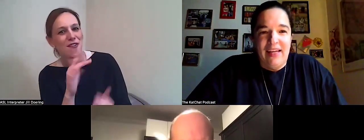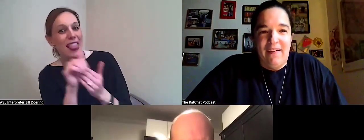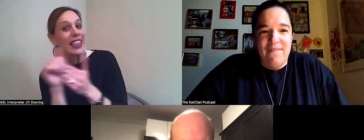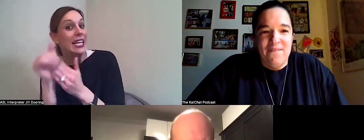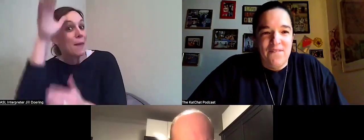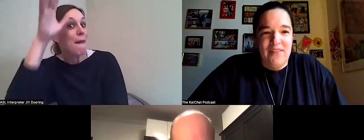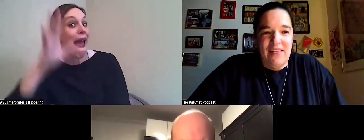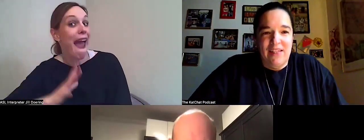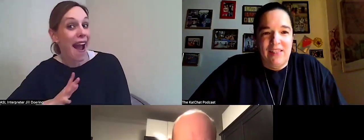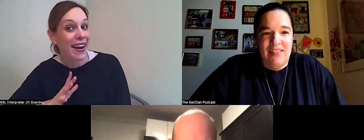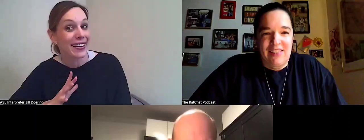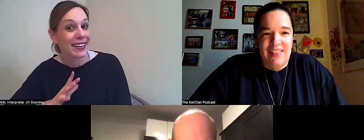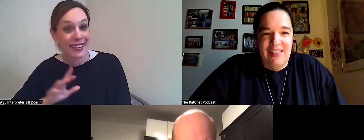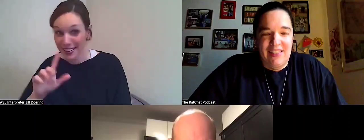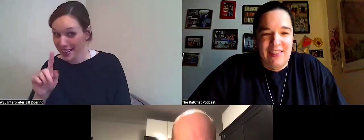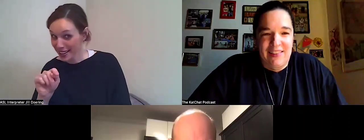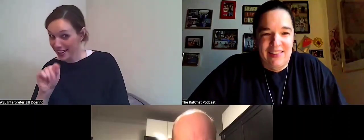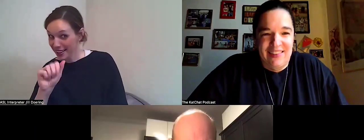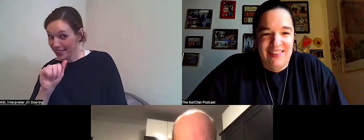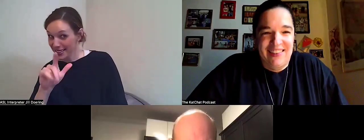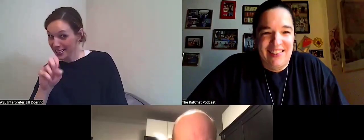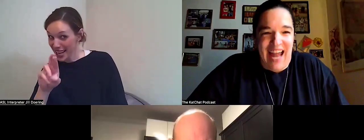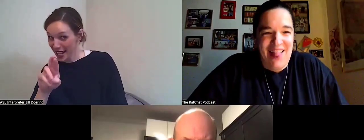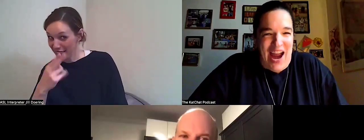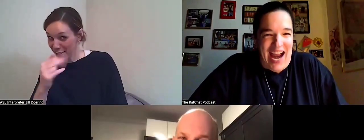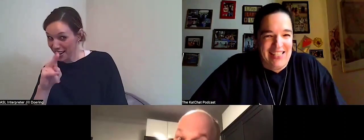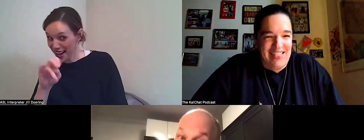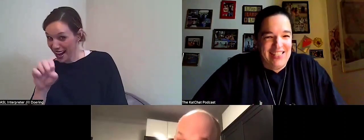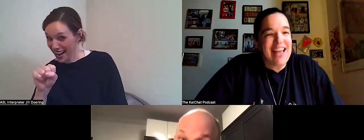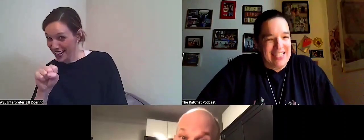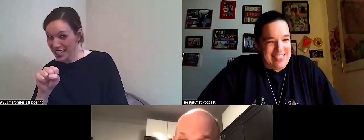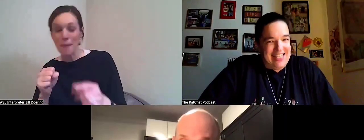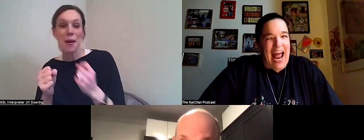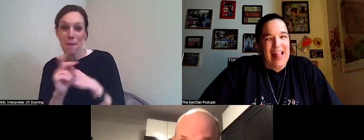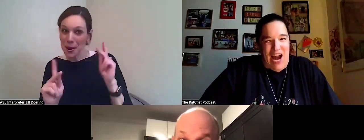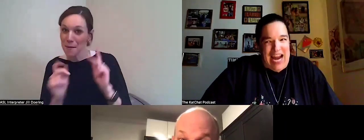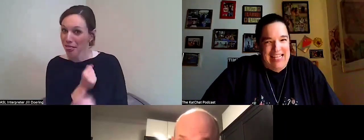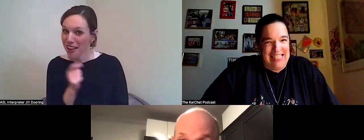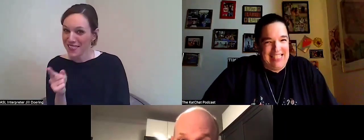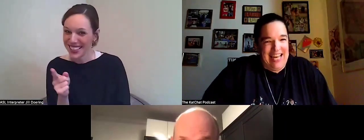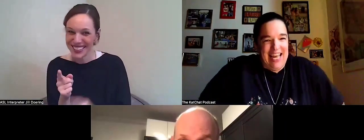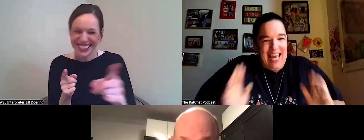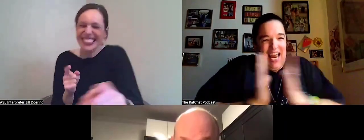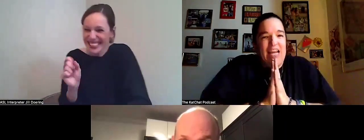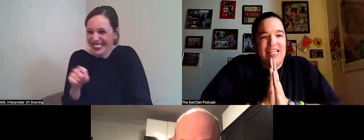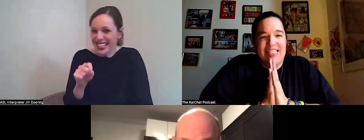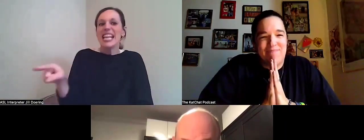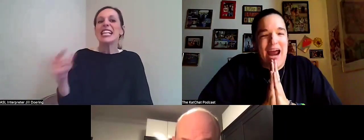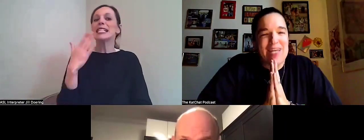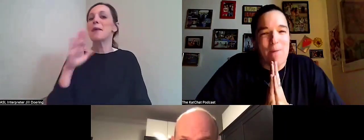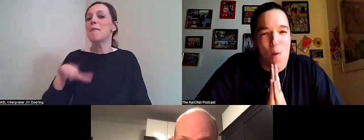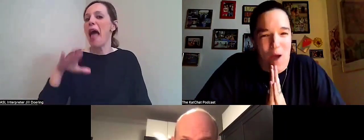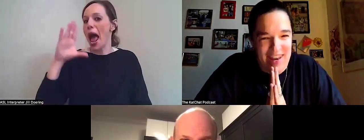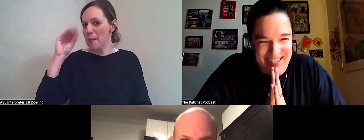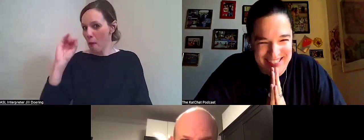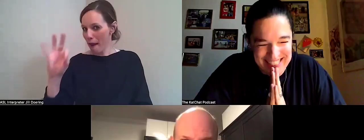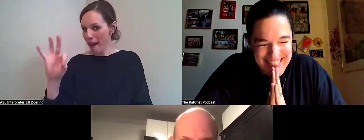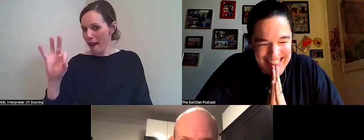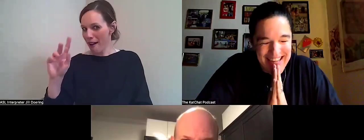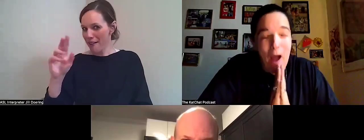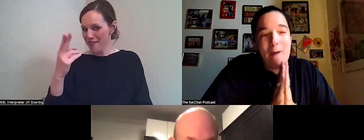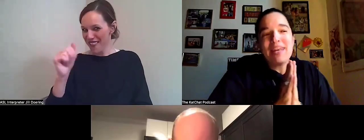man? Is it Taylor Haynes? People Tyler love Hines. Taylor Yeah, Haynes. He's Tyler the bad Hines. boy of Hallmark. He's my number